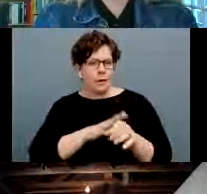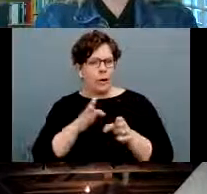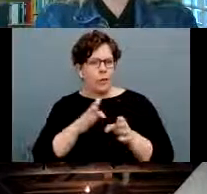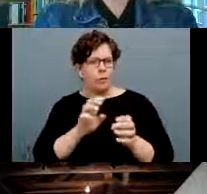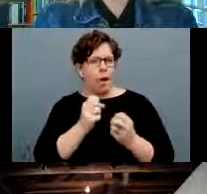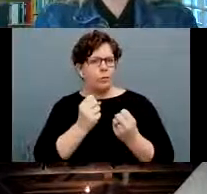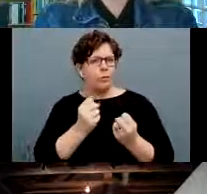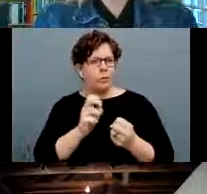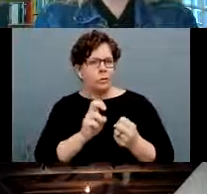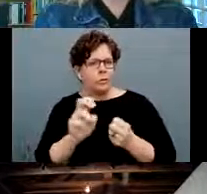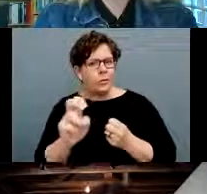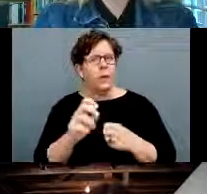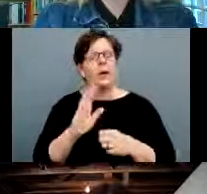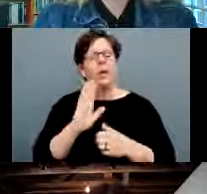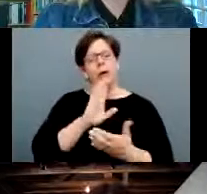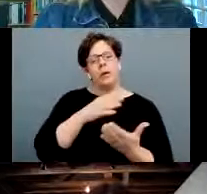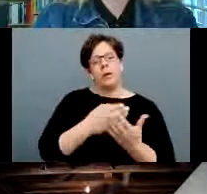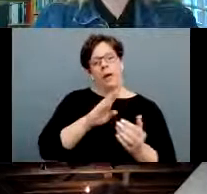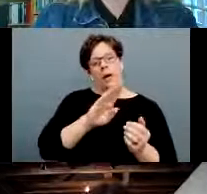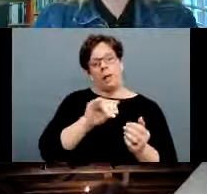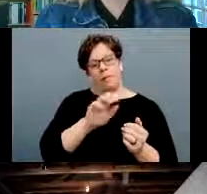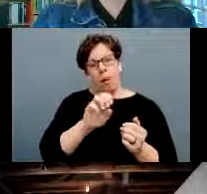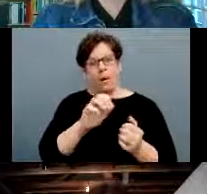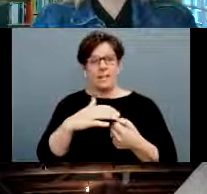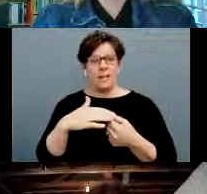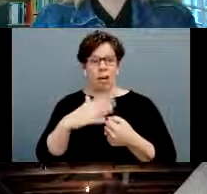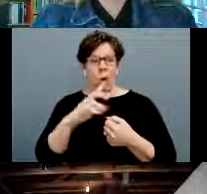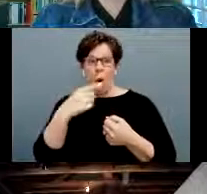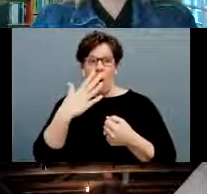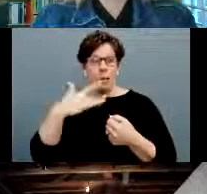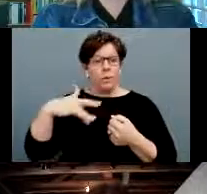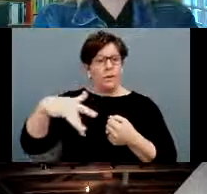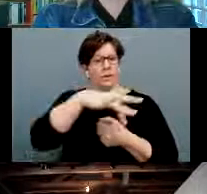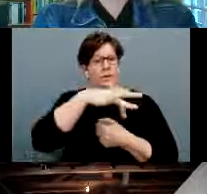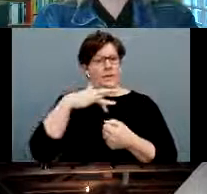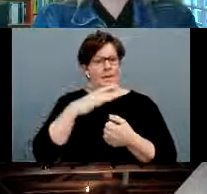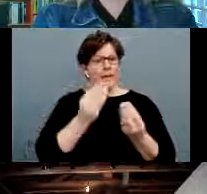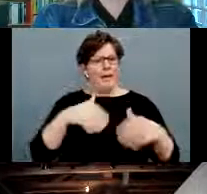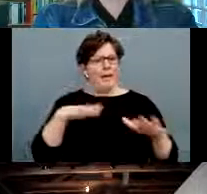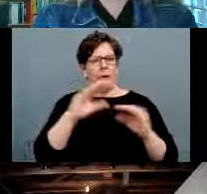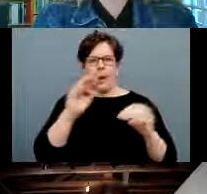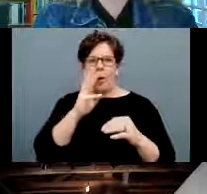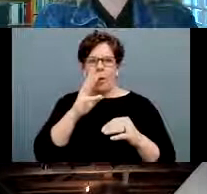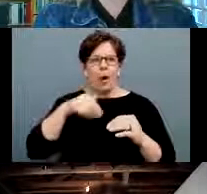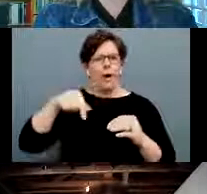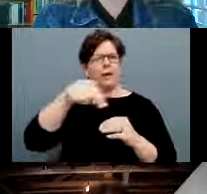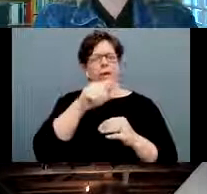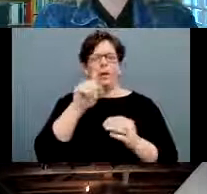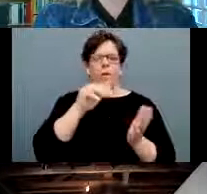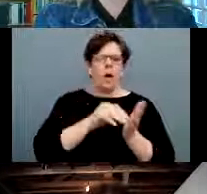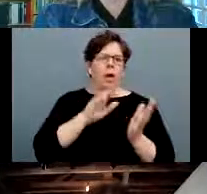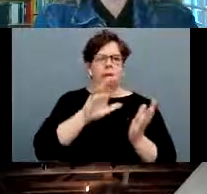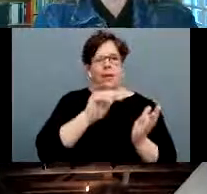when flying into this landlocked mid-sized city, you'll experience hundreds of thousands of acres of mountainous national